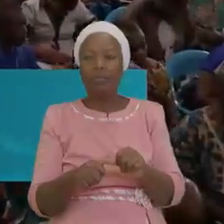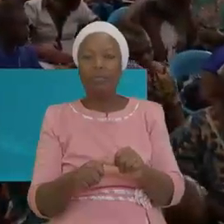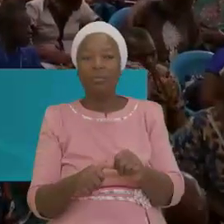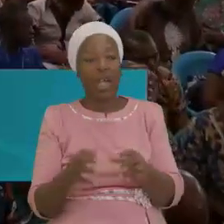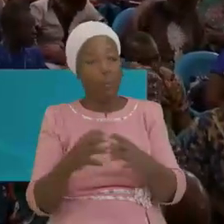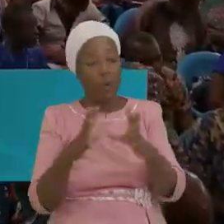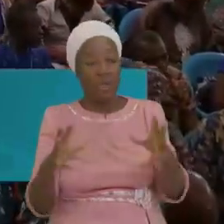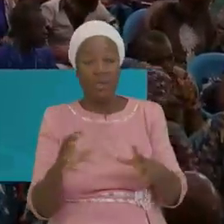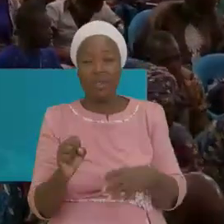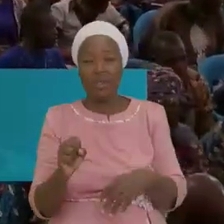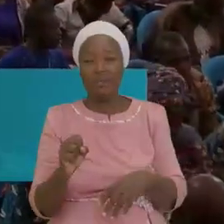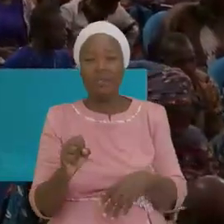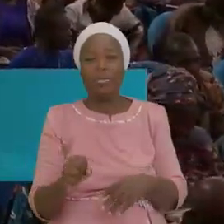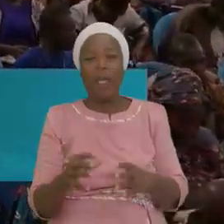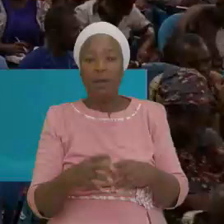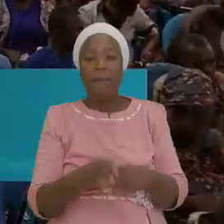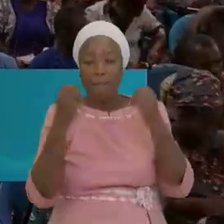Abundance, plenty,